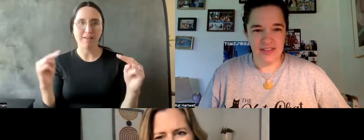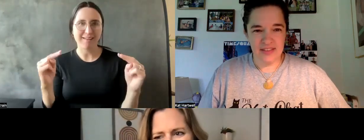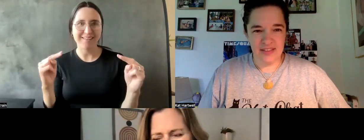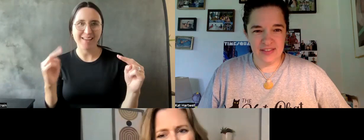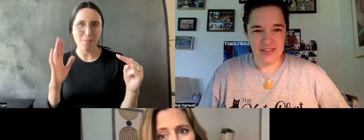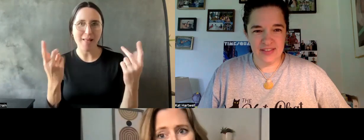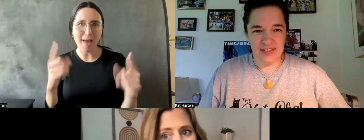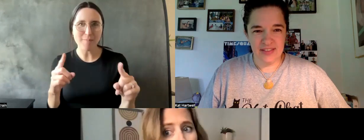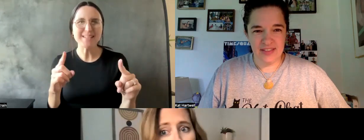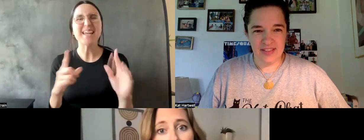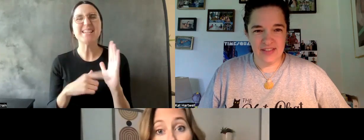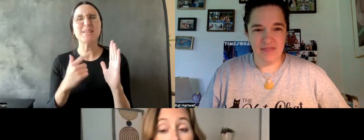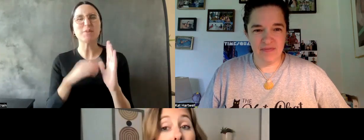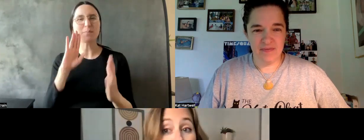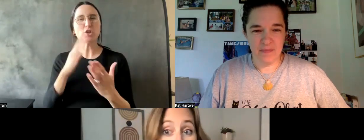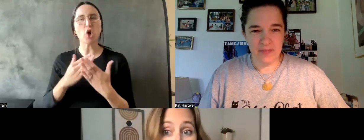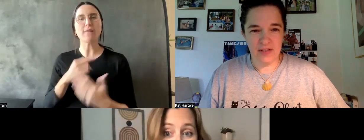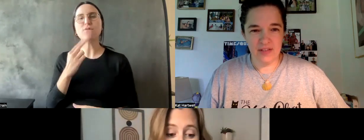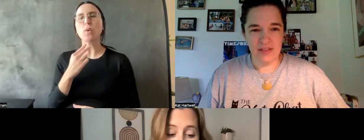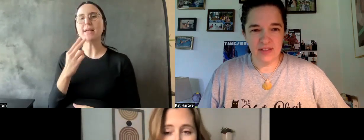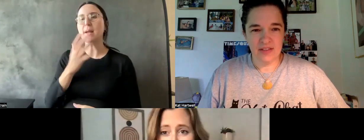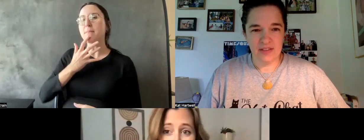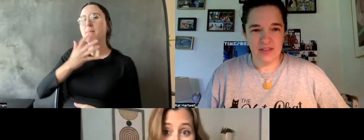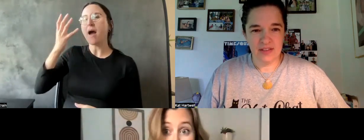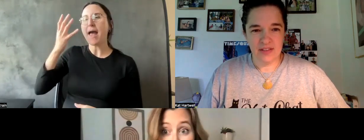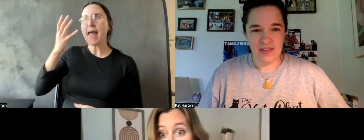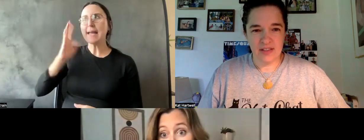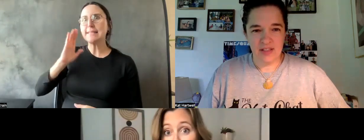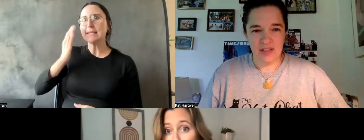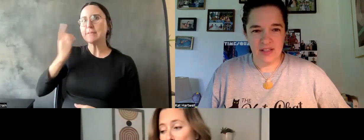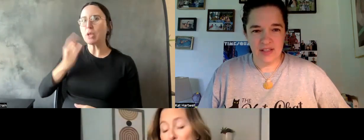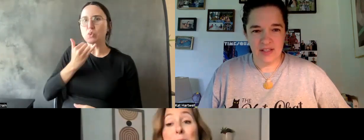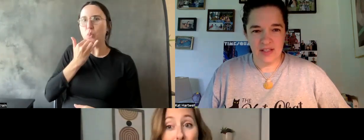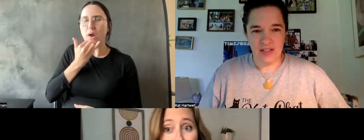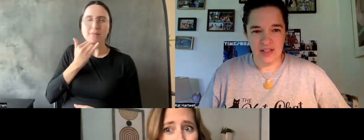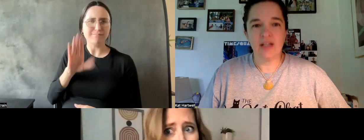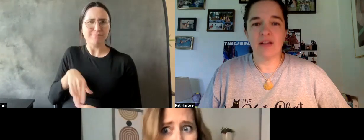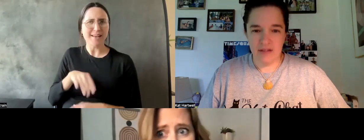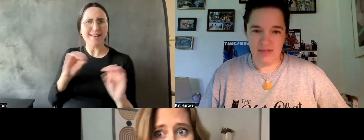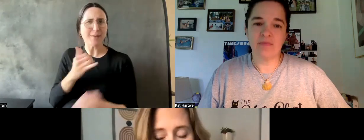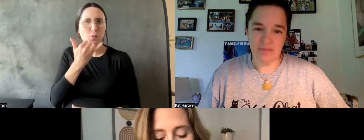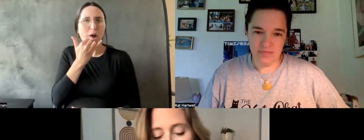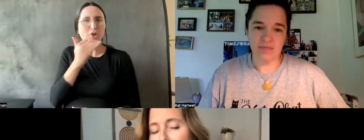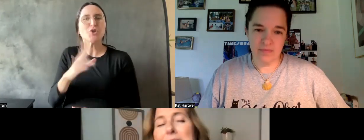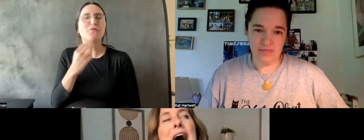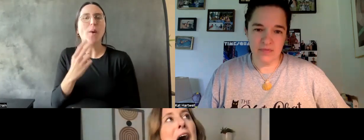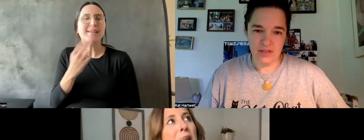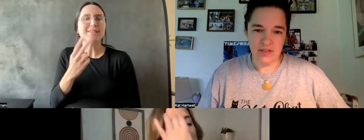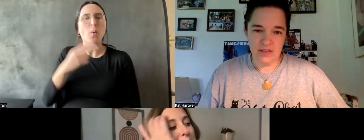it sounds like there's something wrong. But I know all of her vocalizations. So I just sit there and they're probably looking at me like, is there something